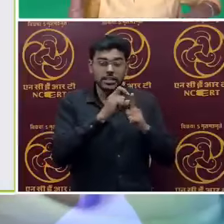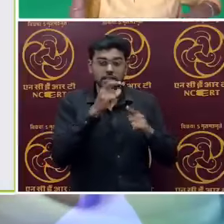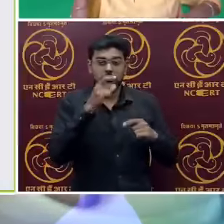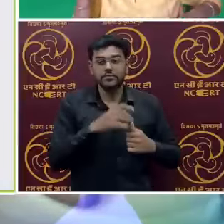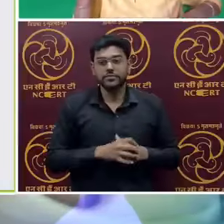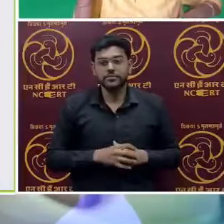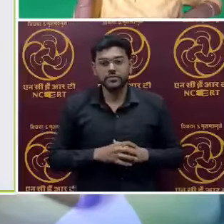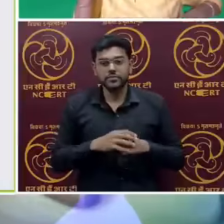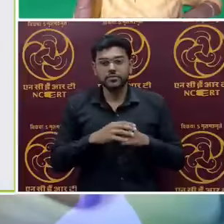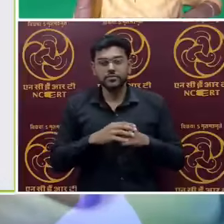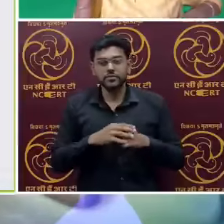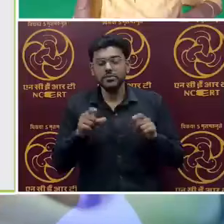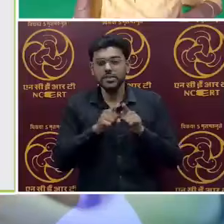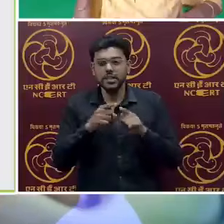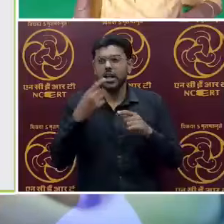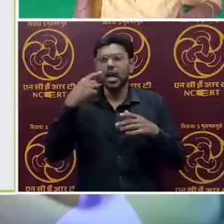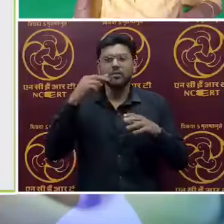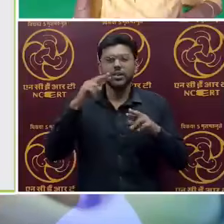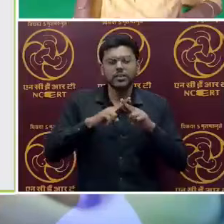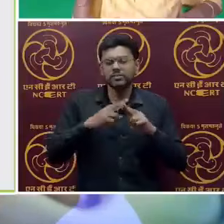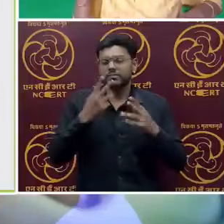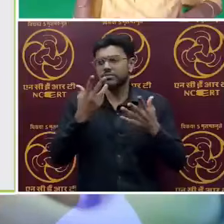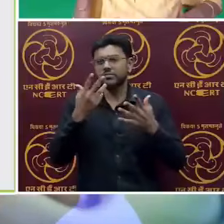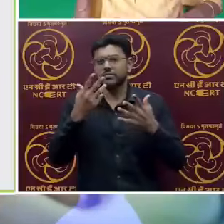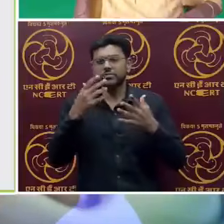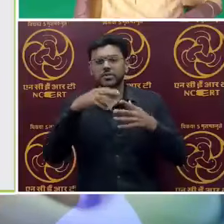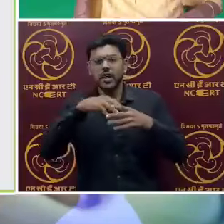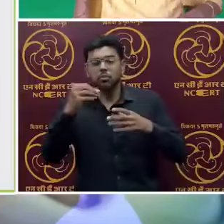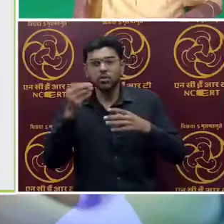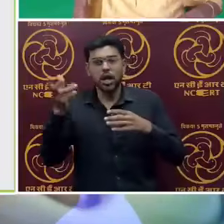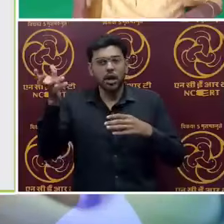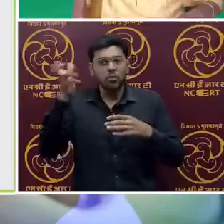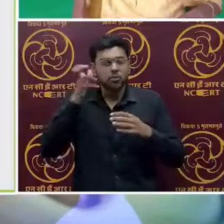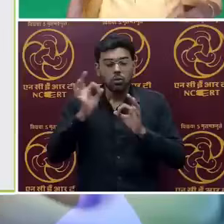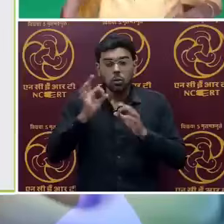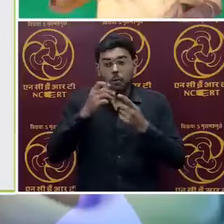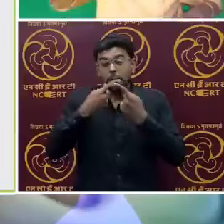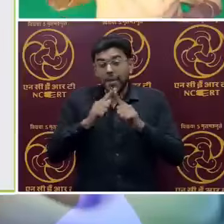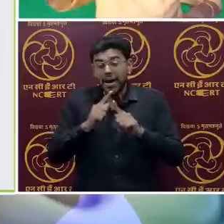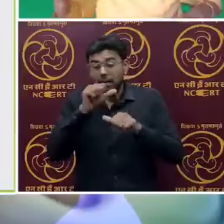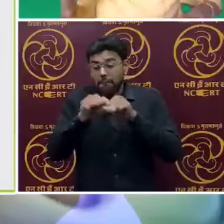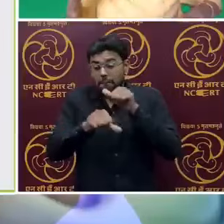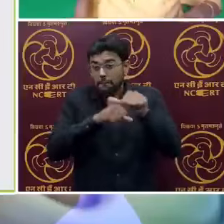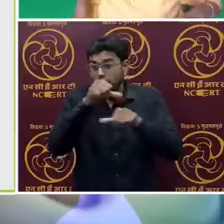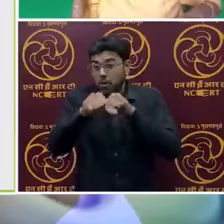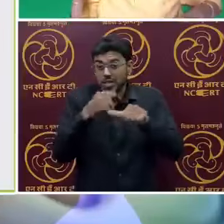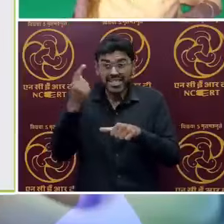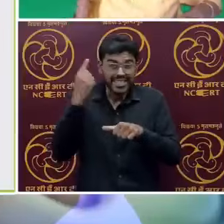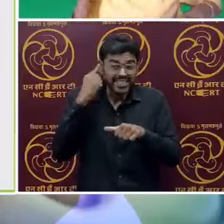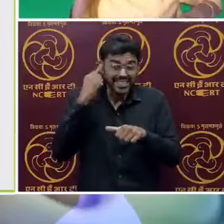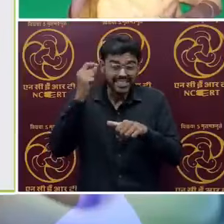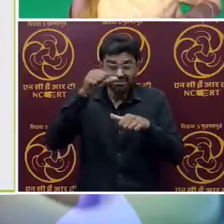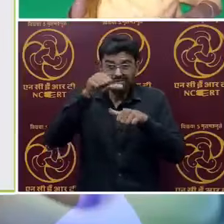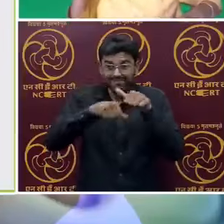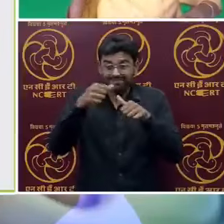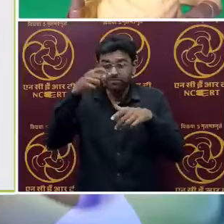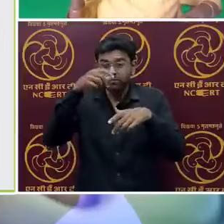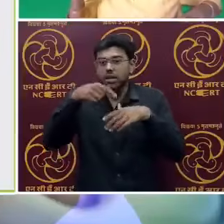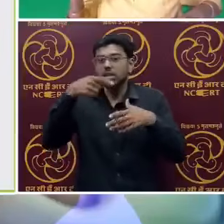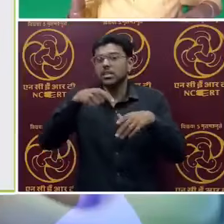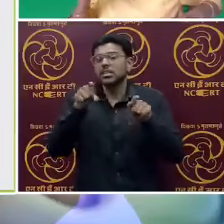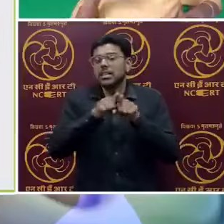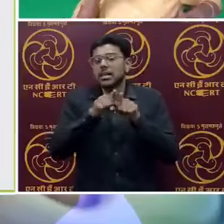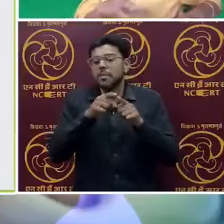again be at the outward level that he is able to hear or not, but the processing of hearing input is in